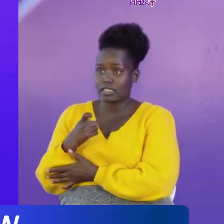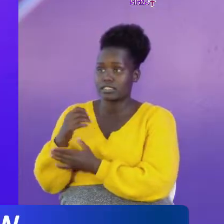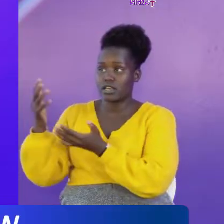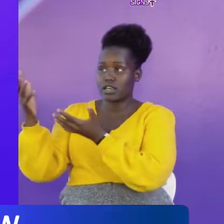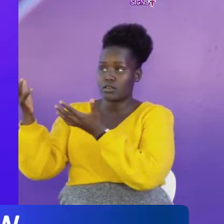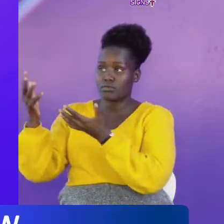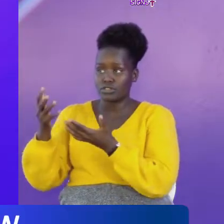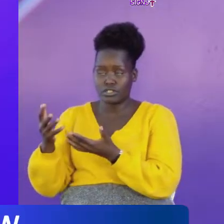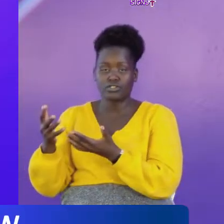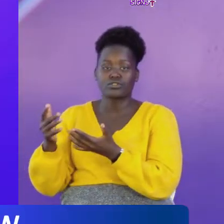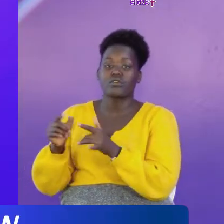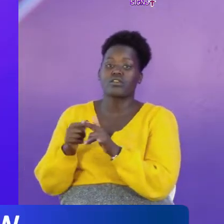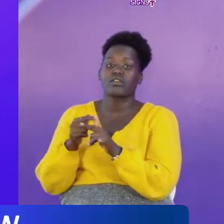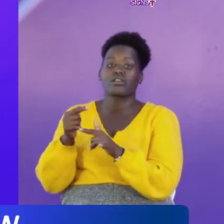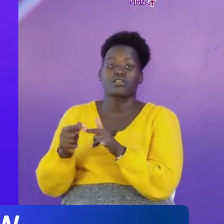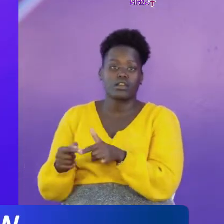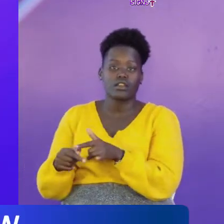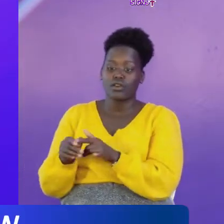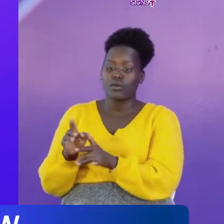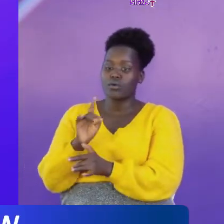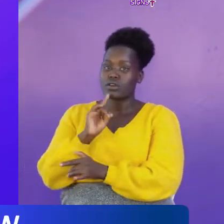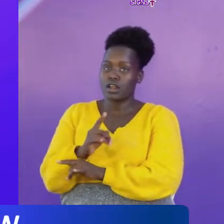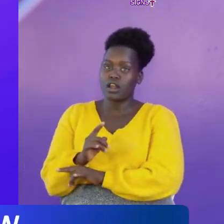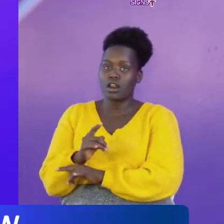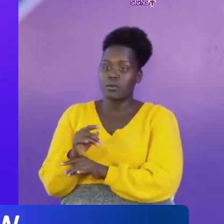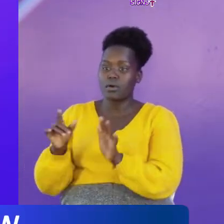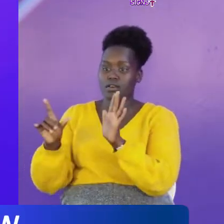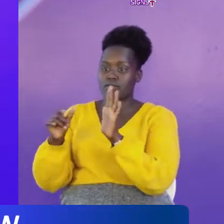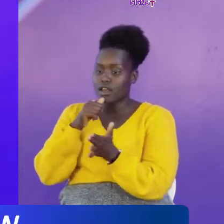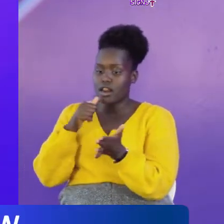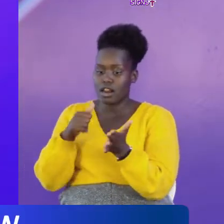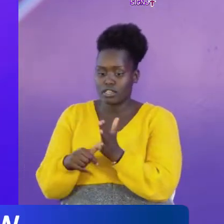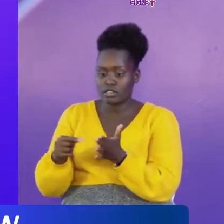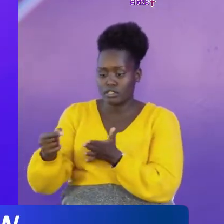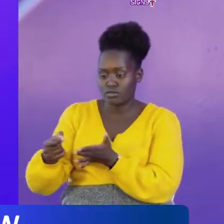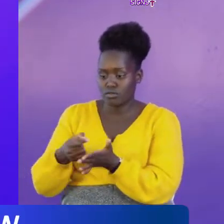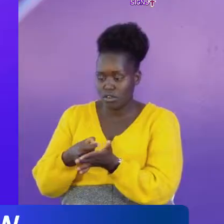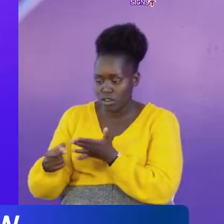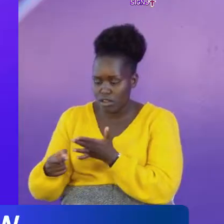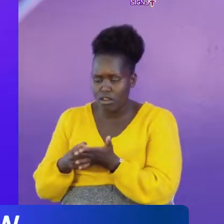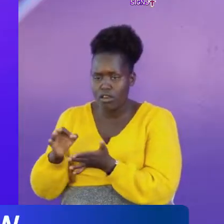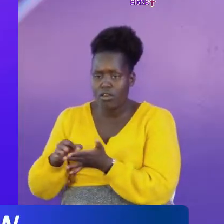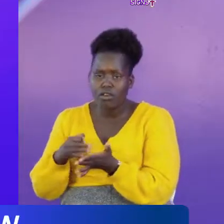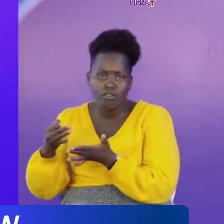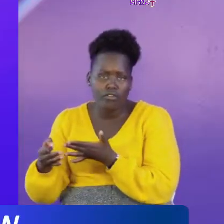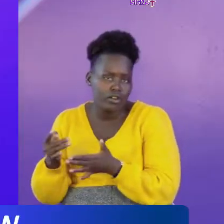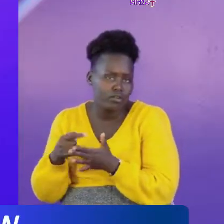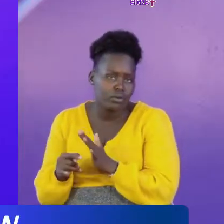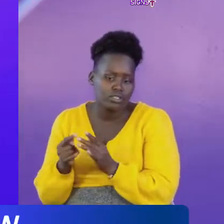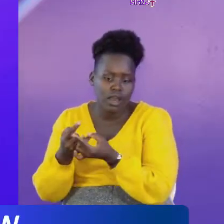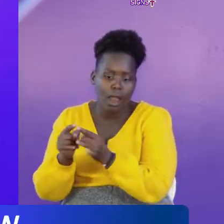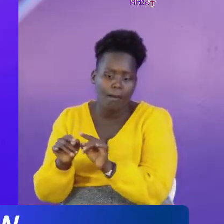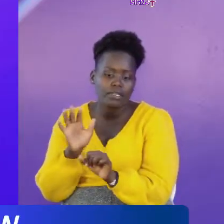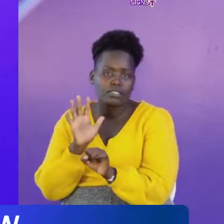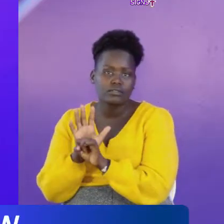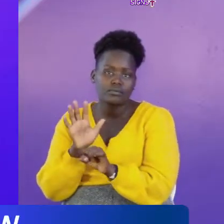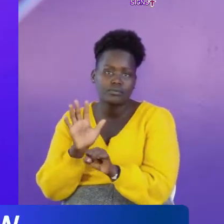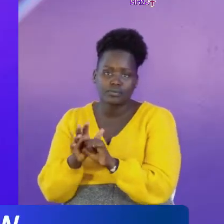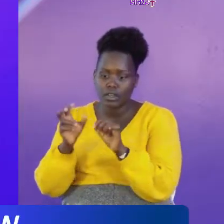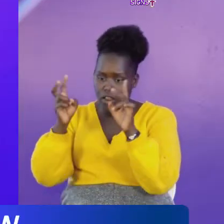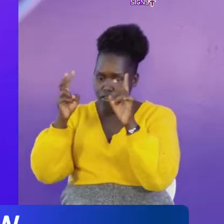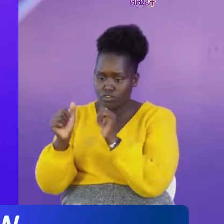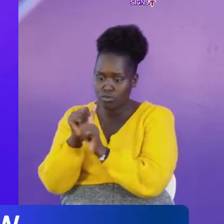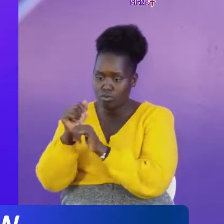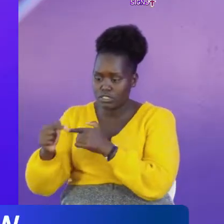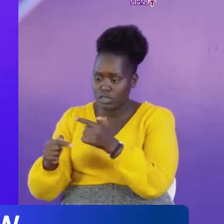was, demand letters were returned to him, you defamed what. But a lot of evil that goes on in